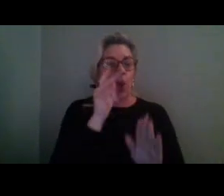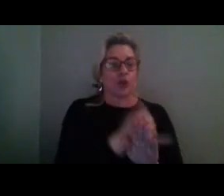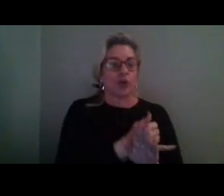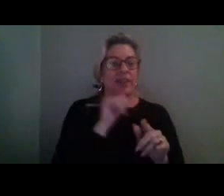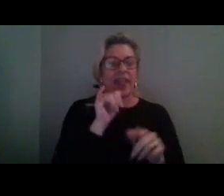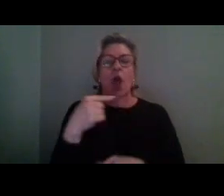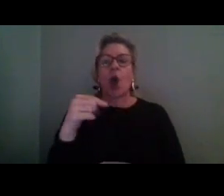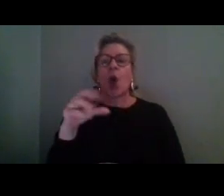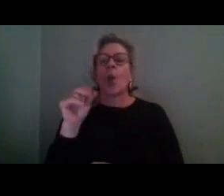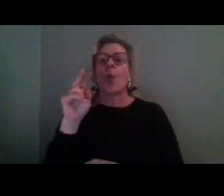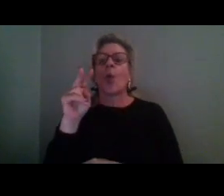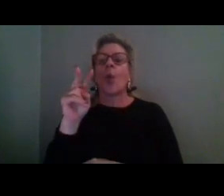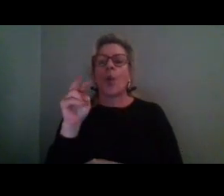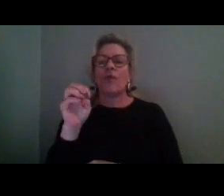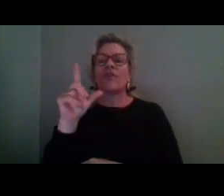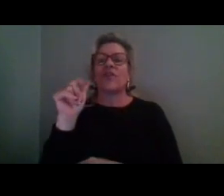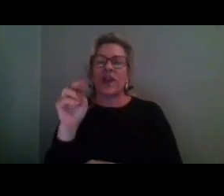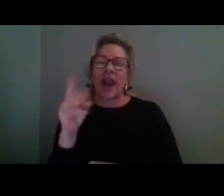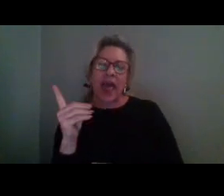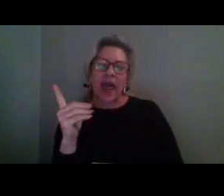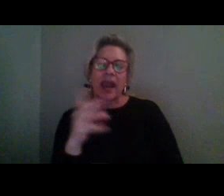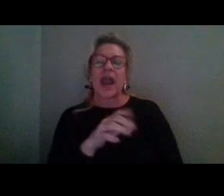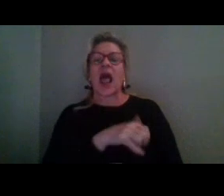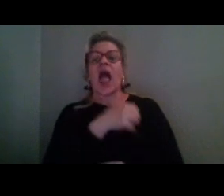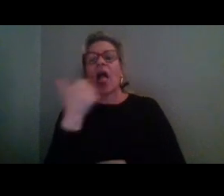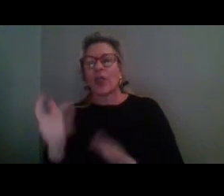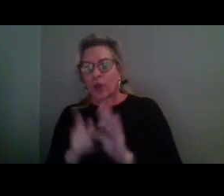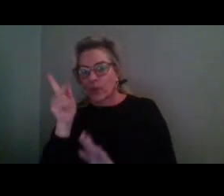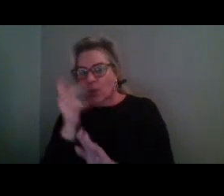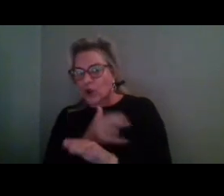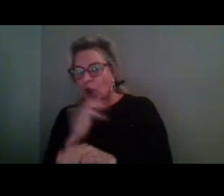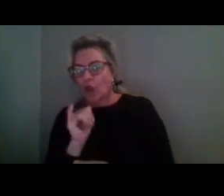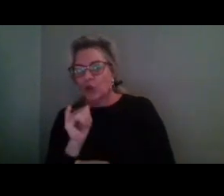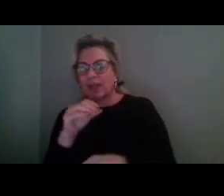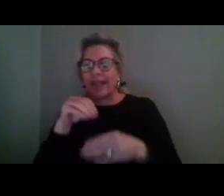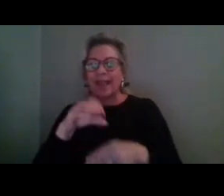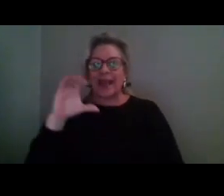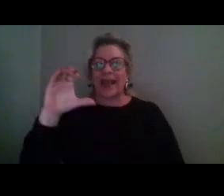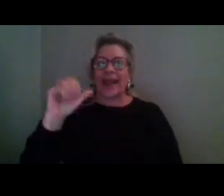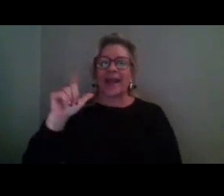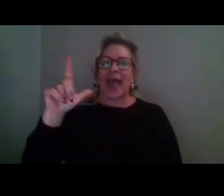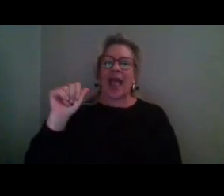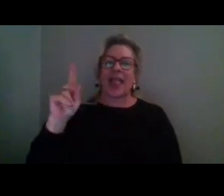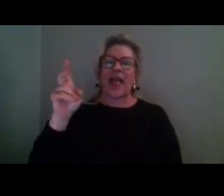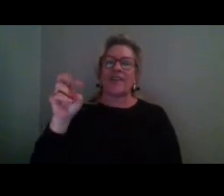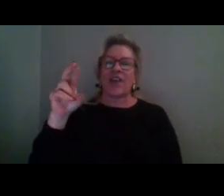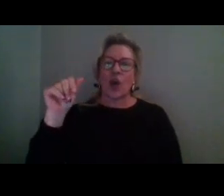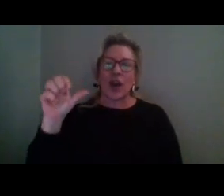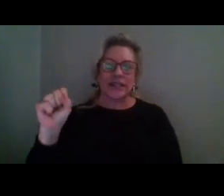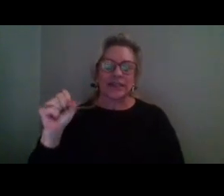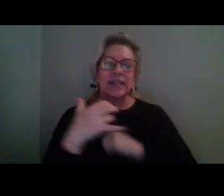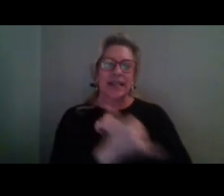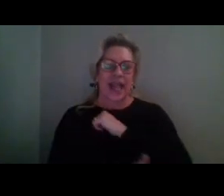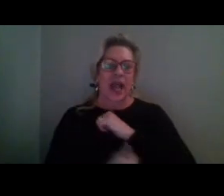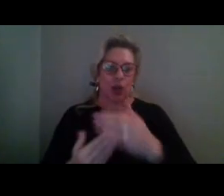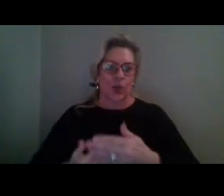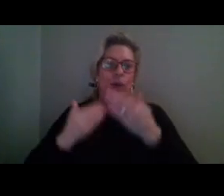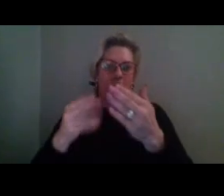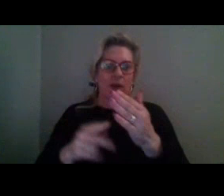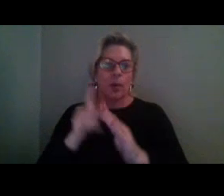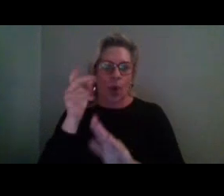Community Connectivity Project, and then they have another one too. And Calaveras County is also being recommended for a project, and